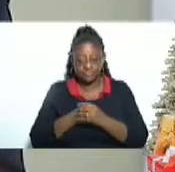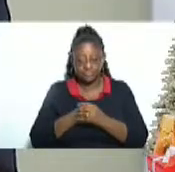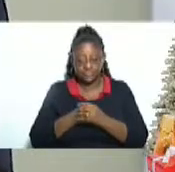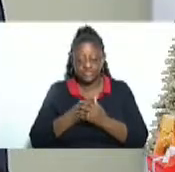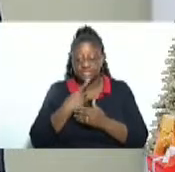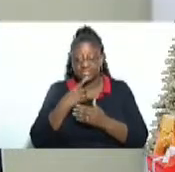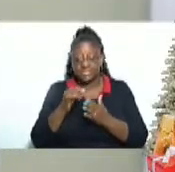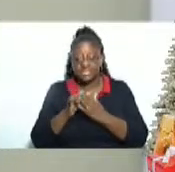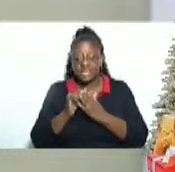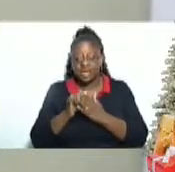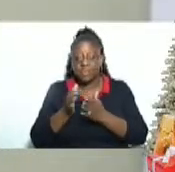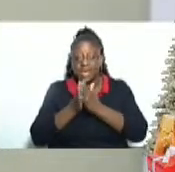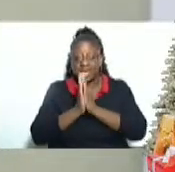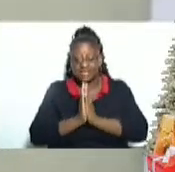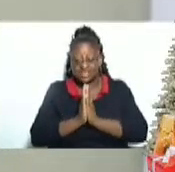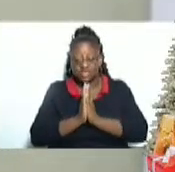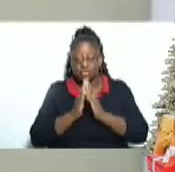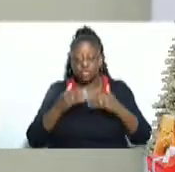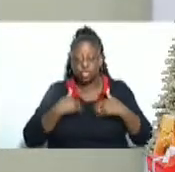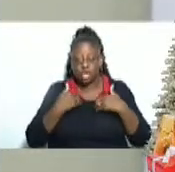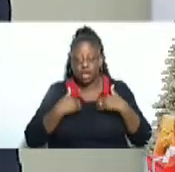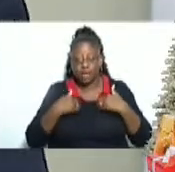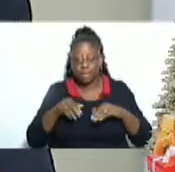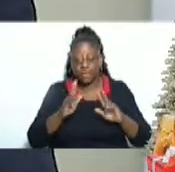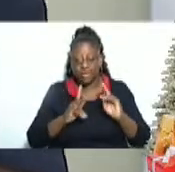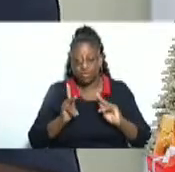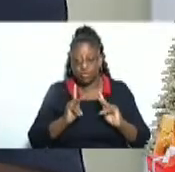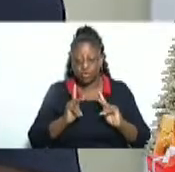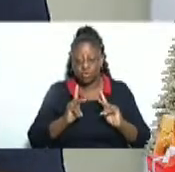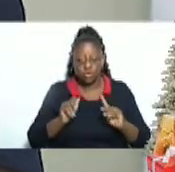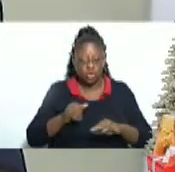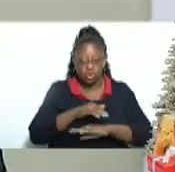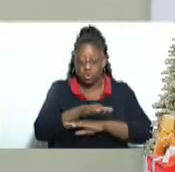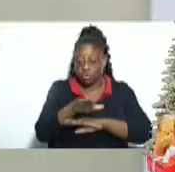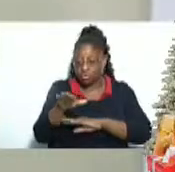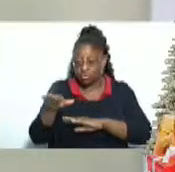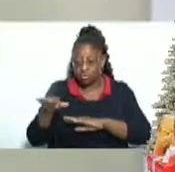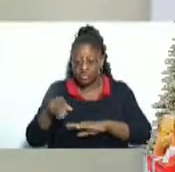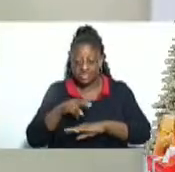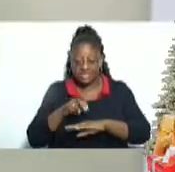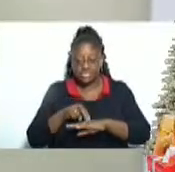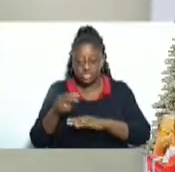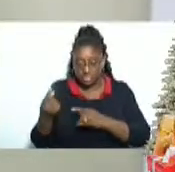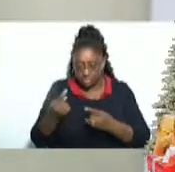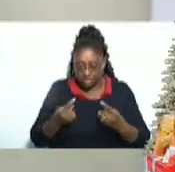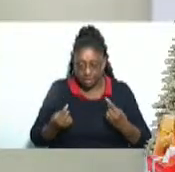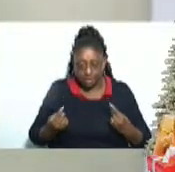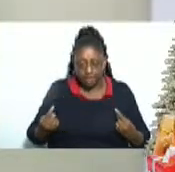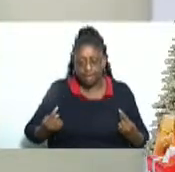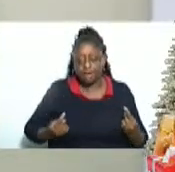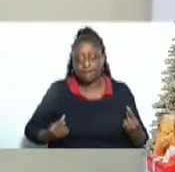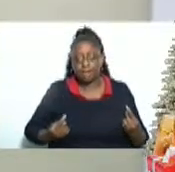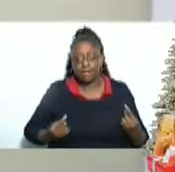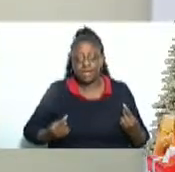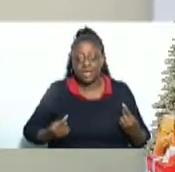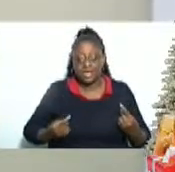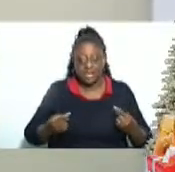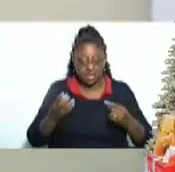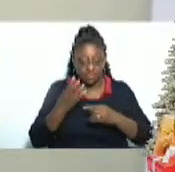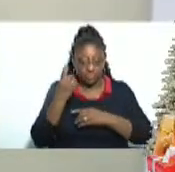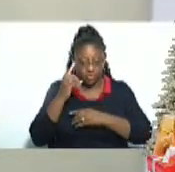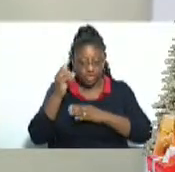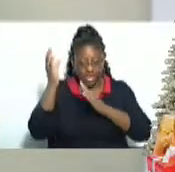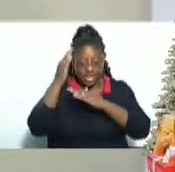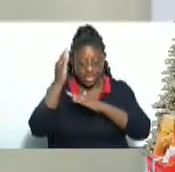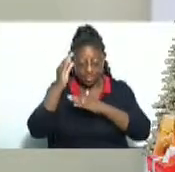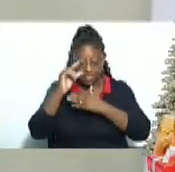a clarion call to young people across the nation to step forward as ambassadors of hope